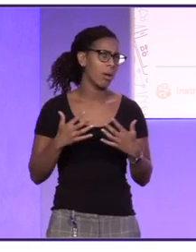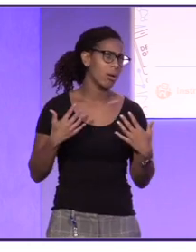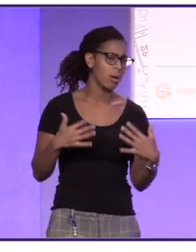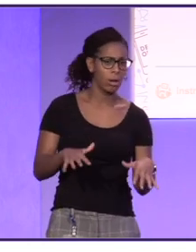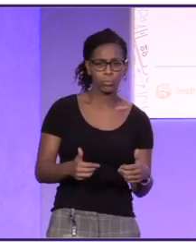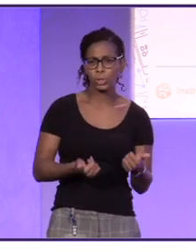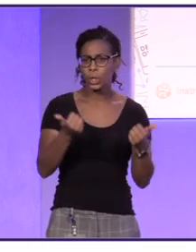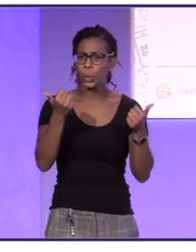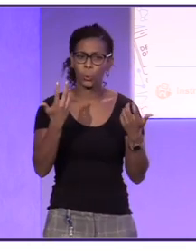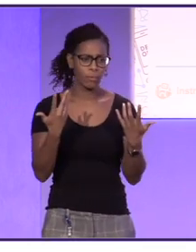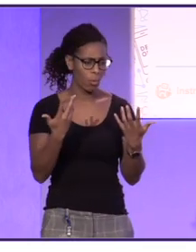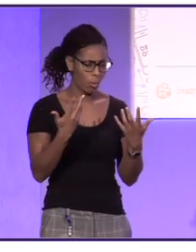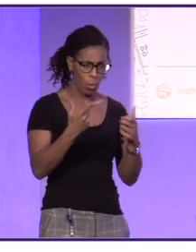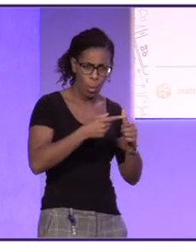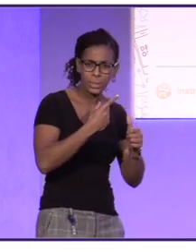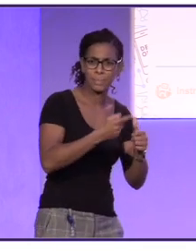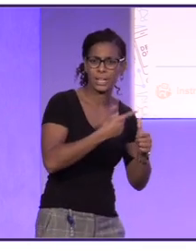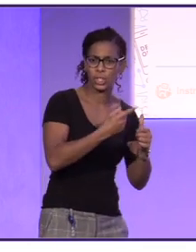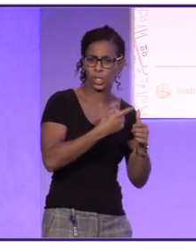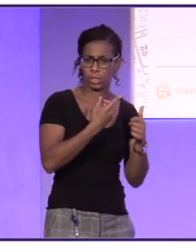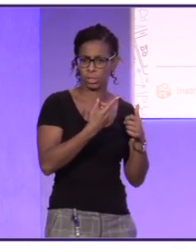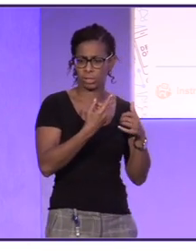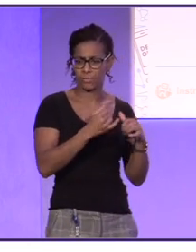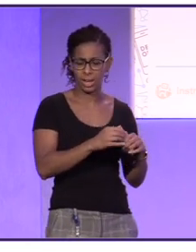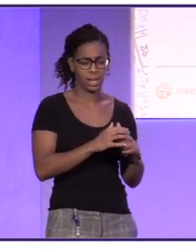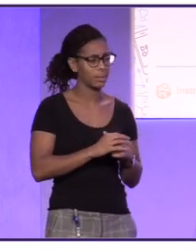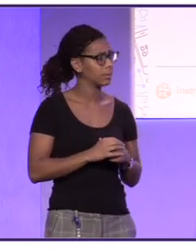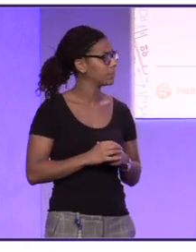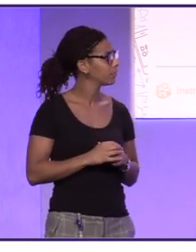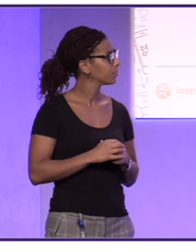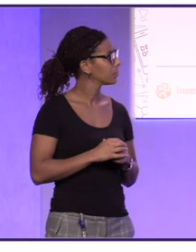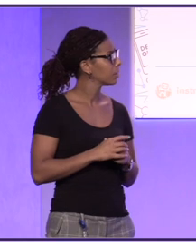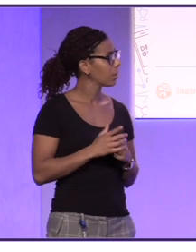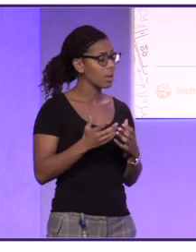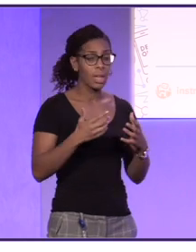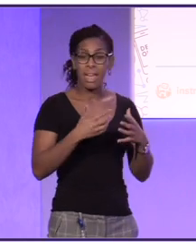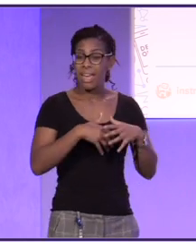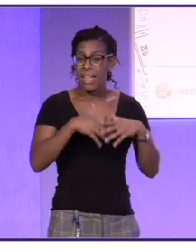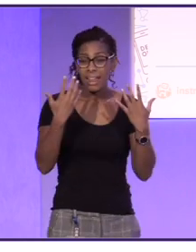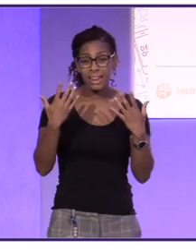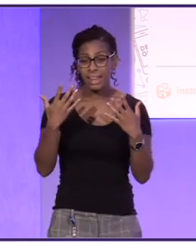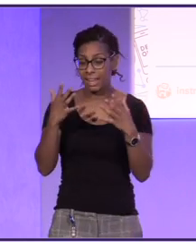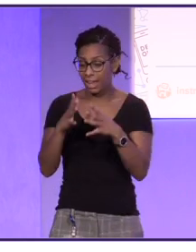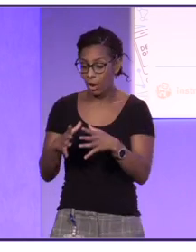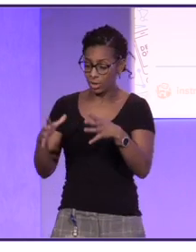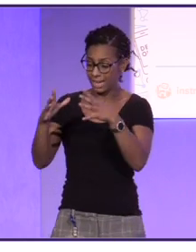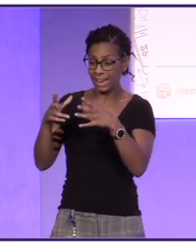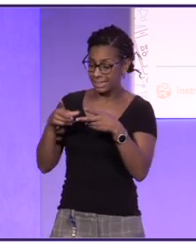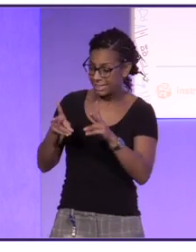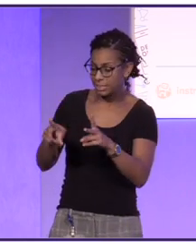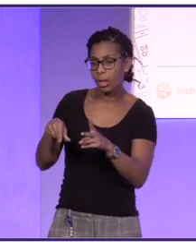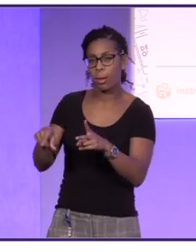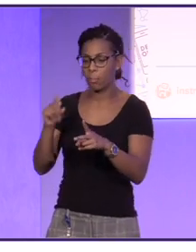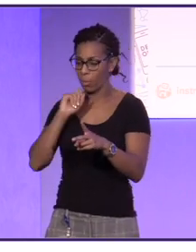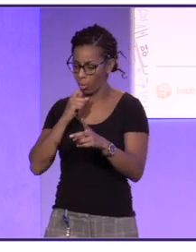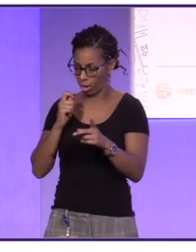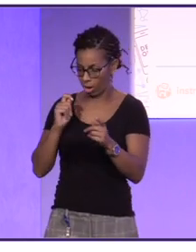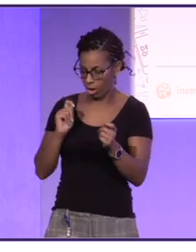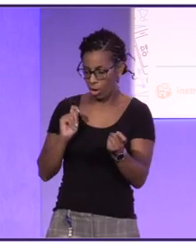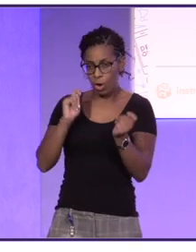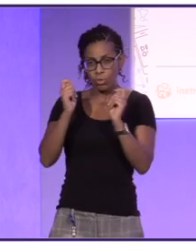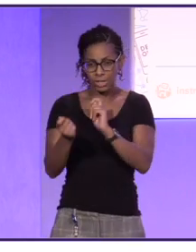of failure. You look at any container system will reschedule your